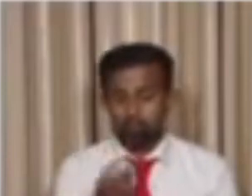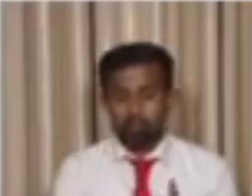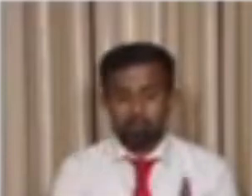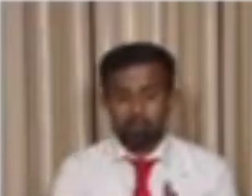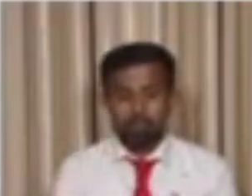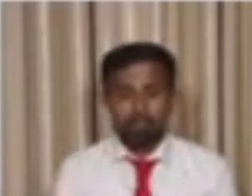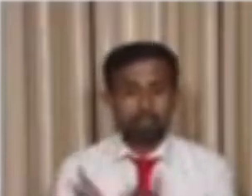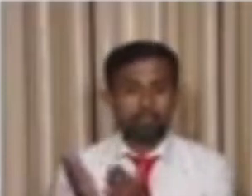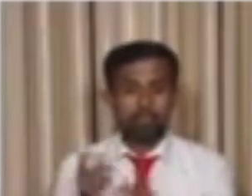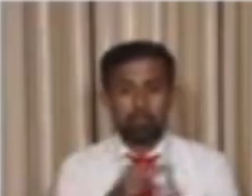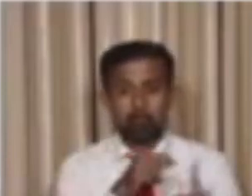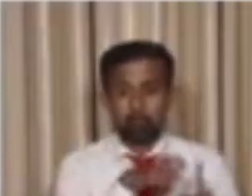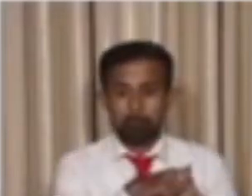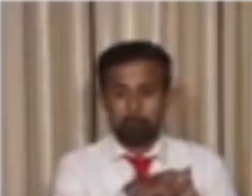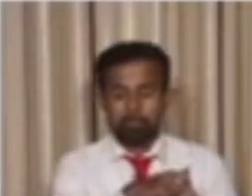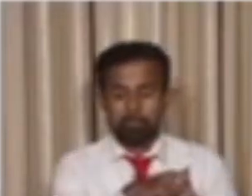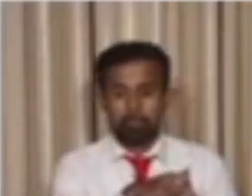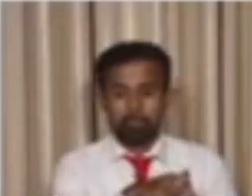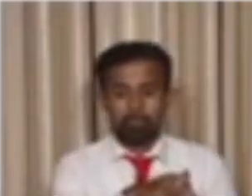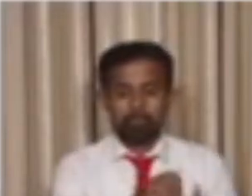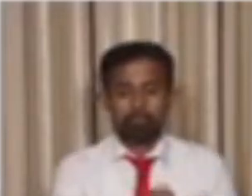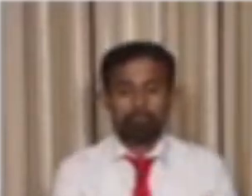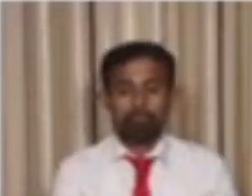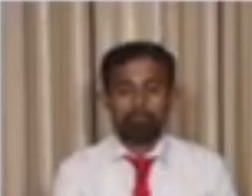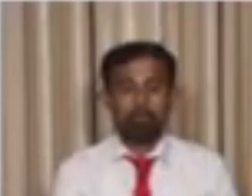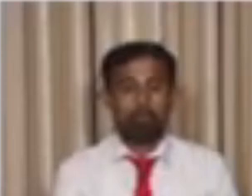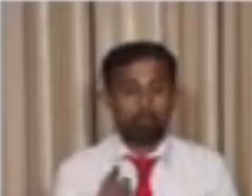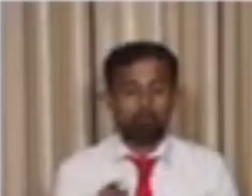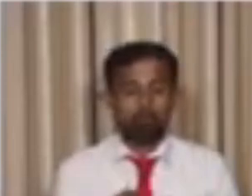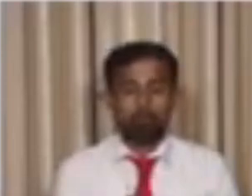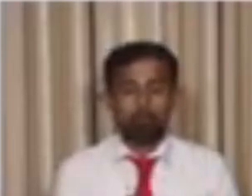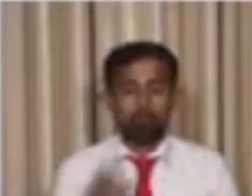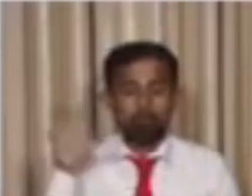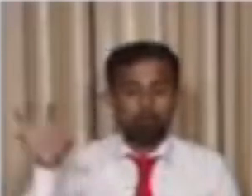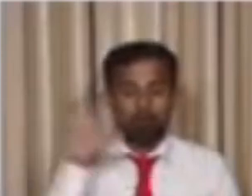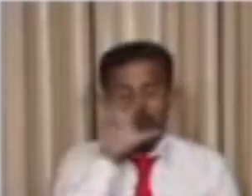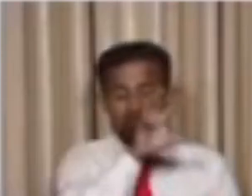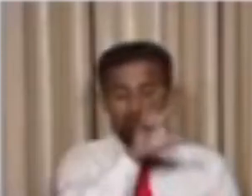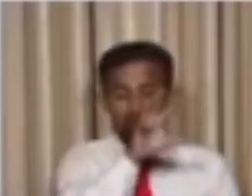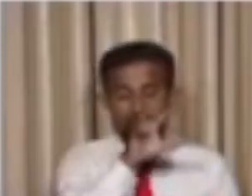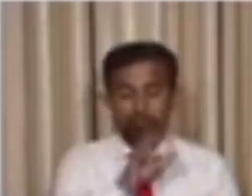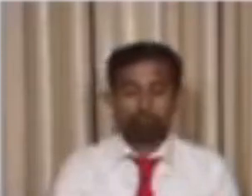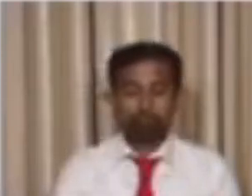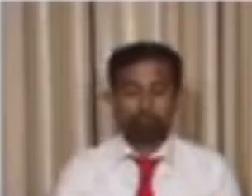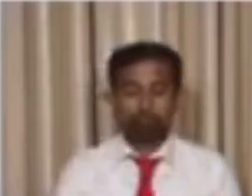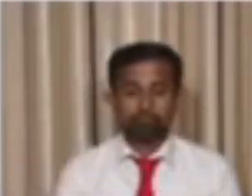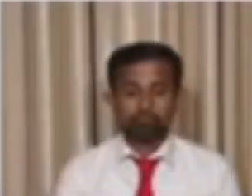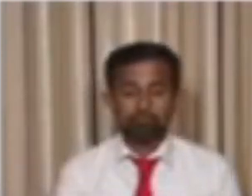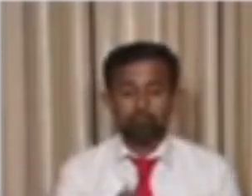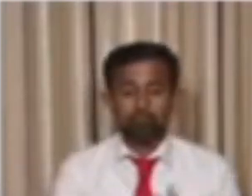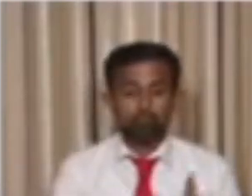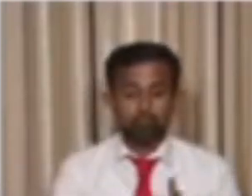to be in force for 2 years. Within the 2 years, everybody needed to apply. And for the